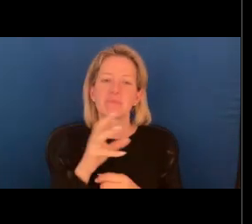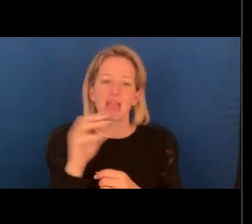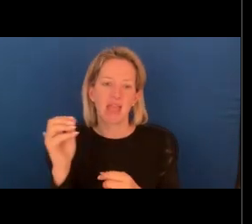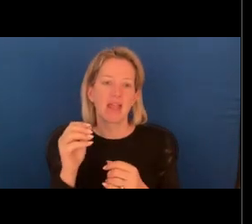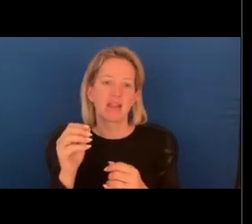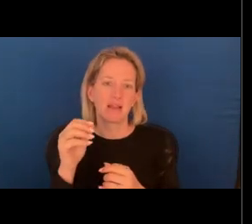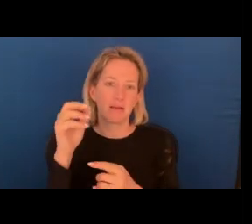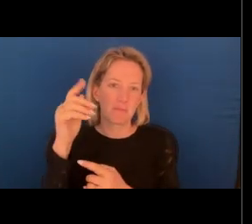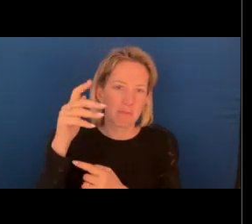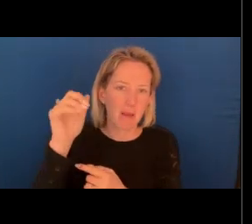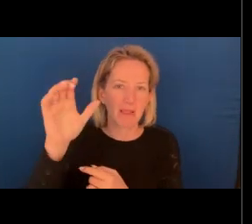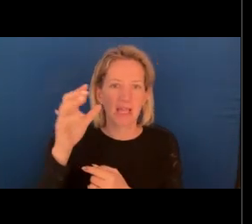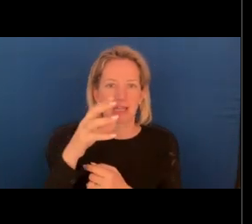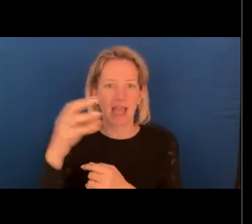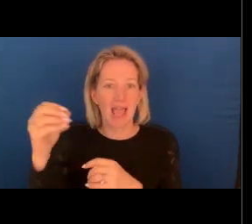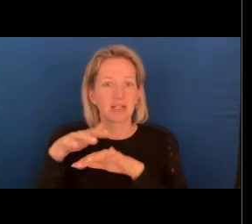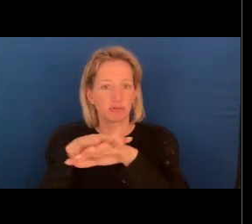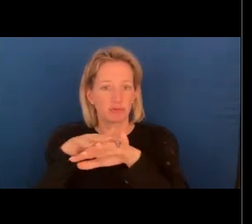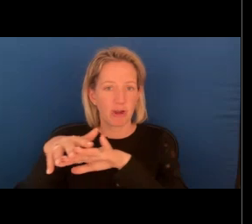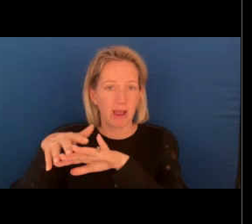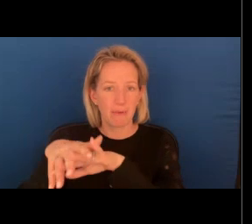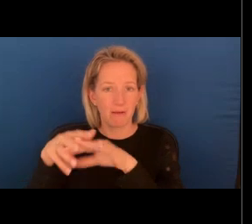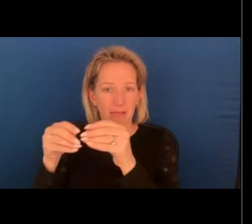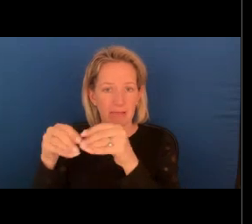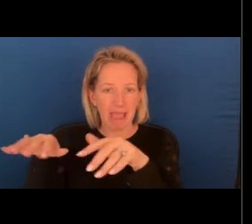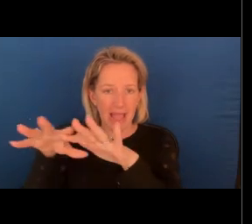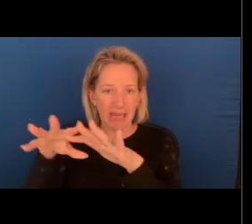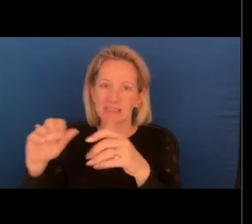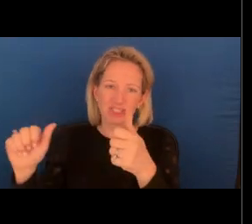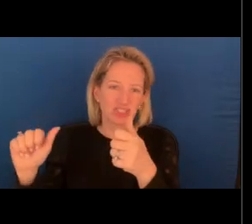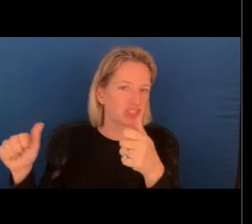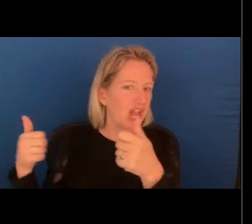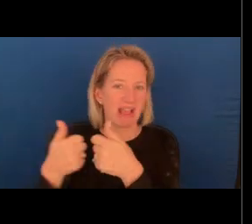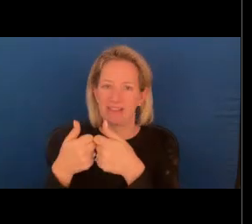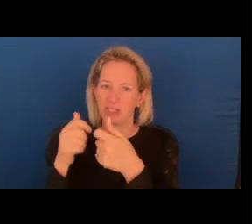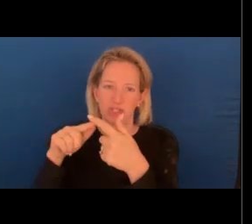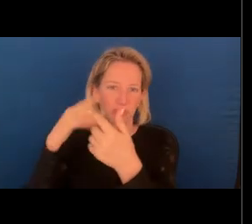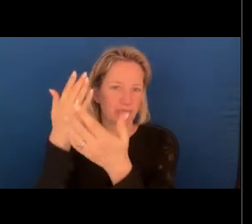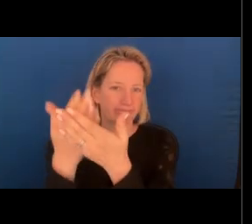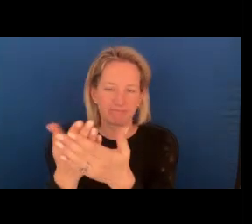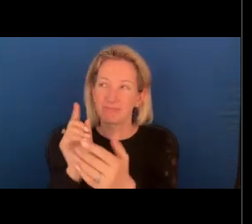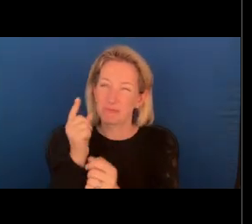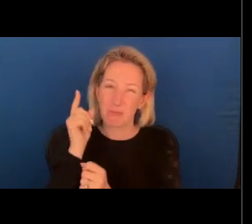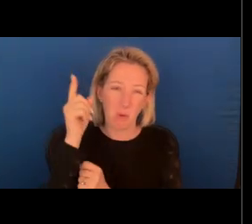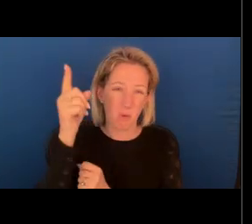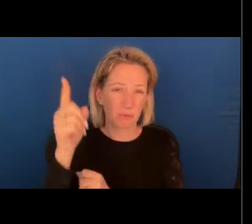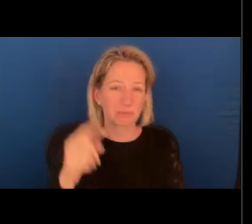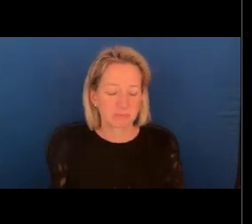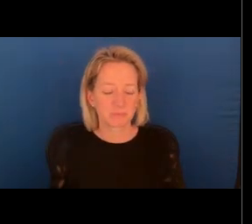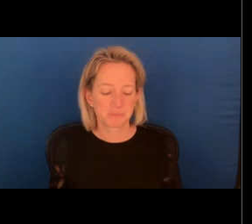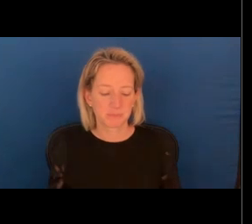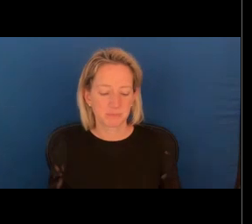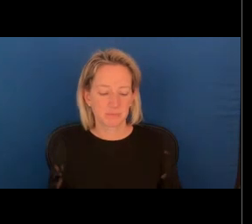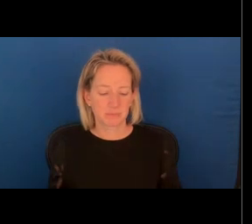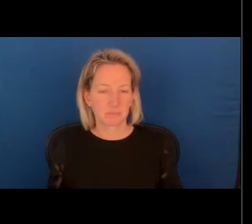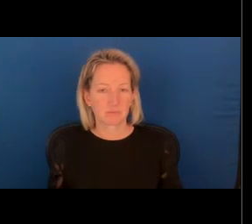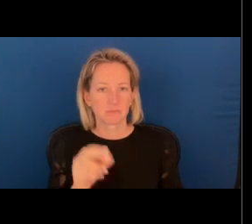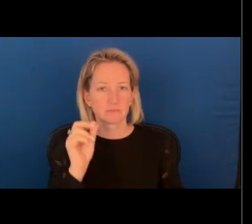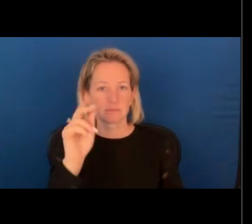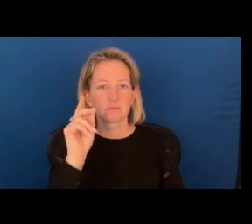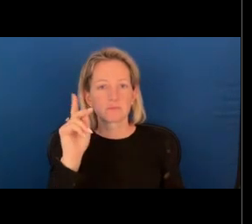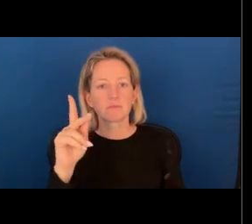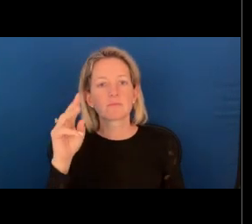and tribal land, but it is really challenging to get to. So next slide, please. So Washington CoastSavers